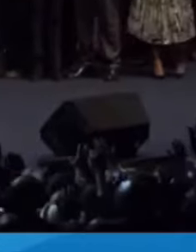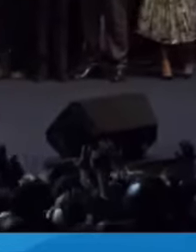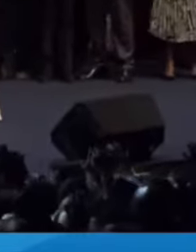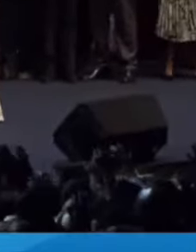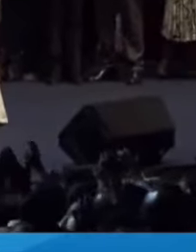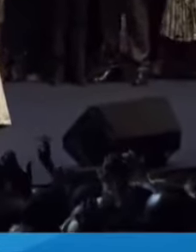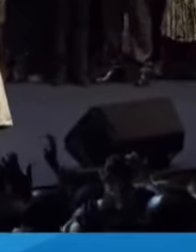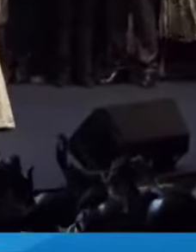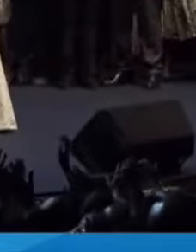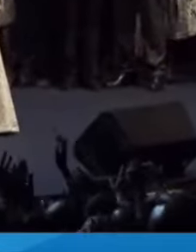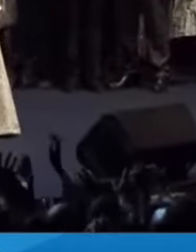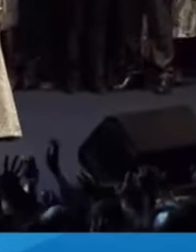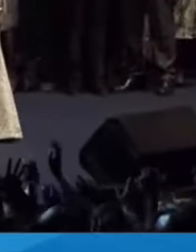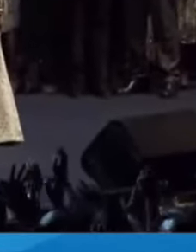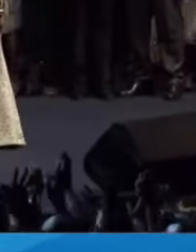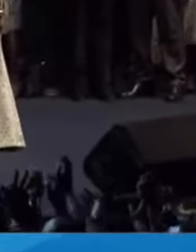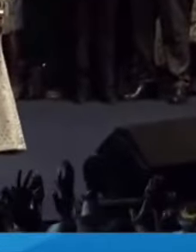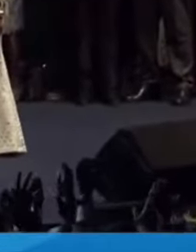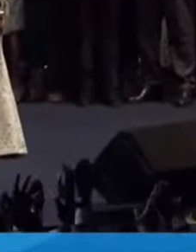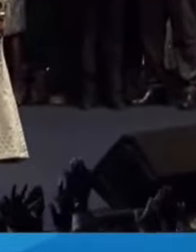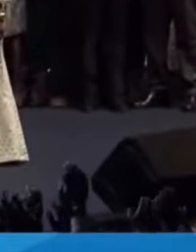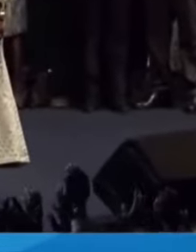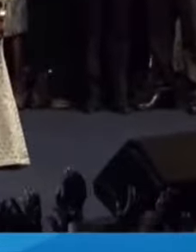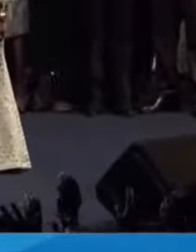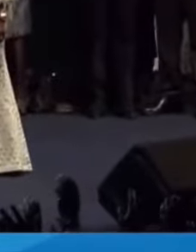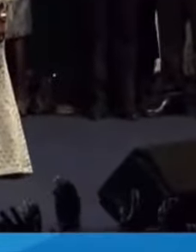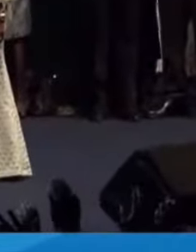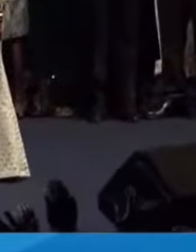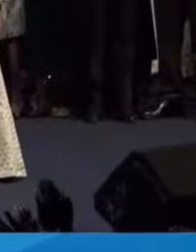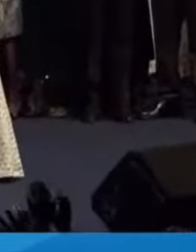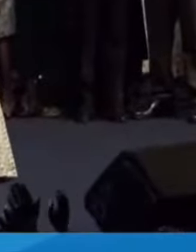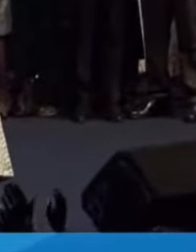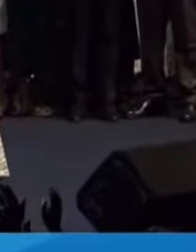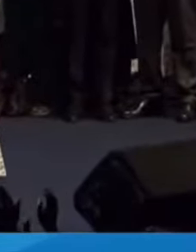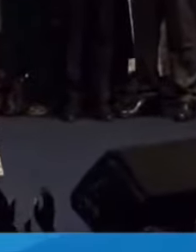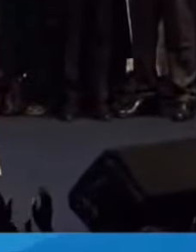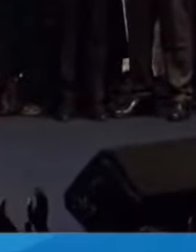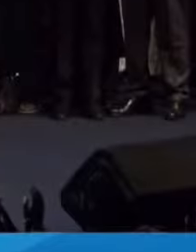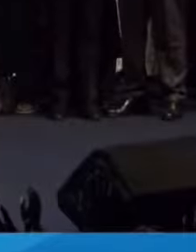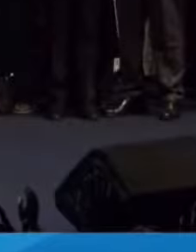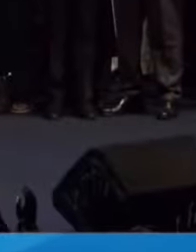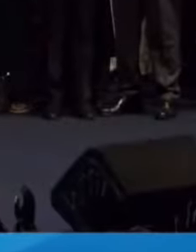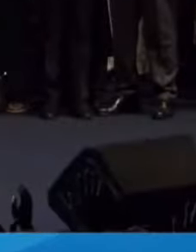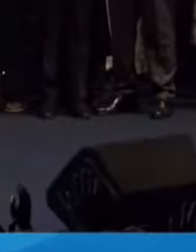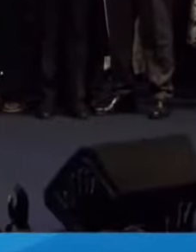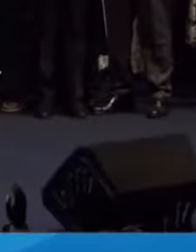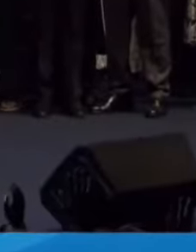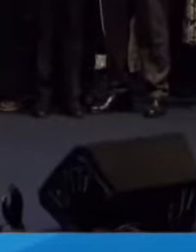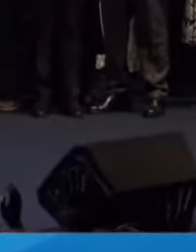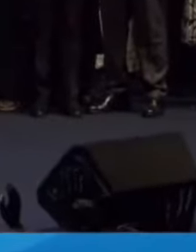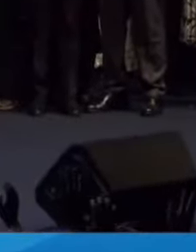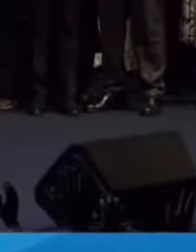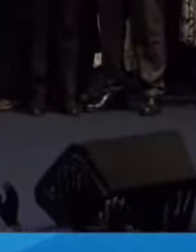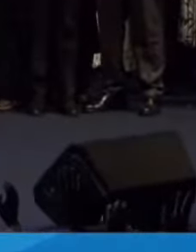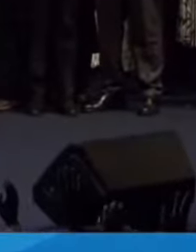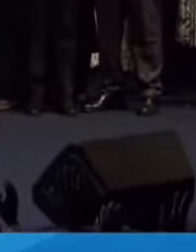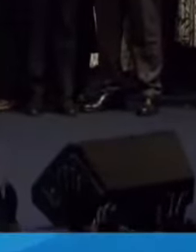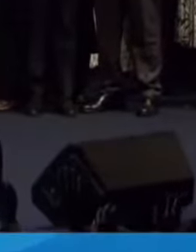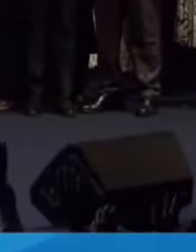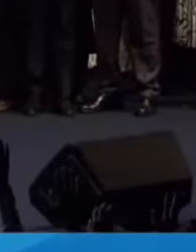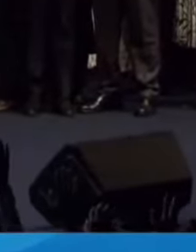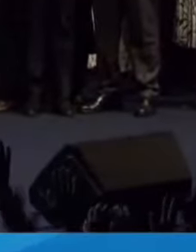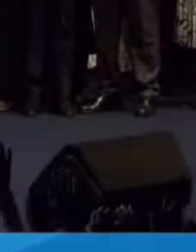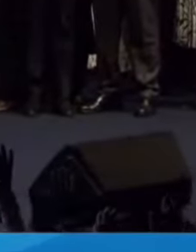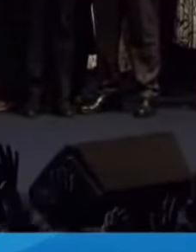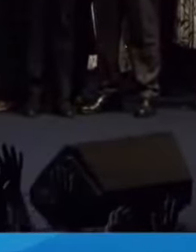a word because he's in office the heavens have